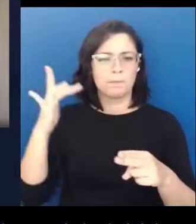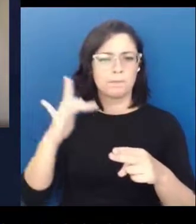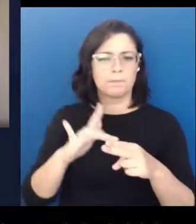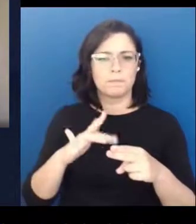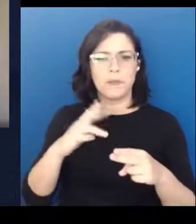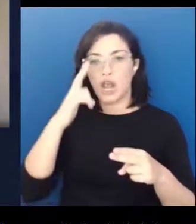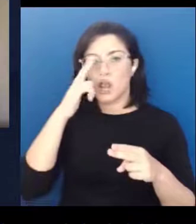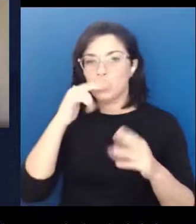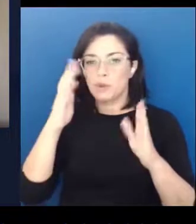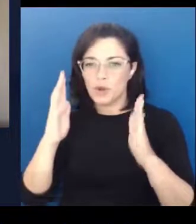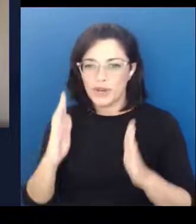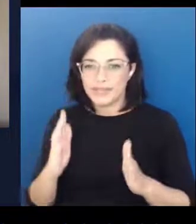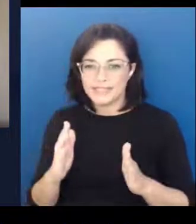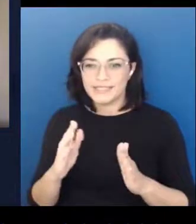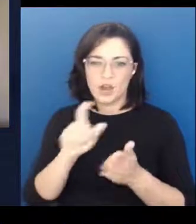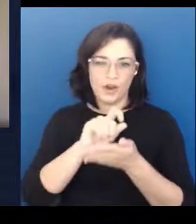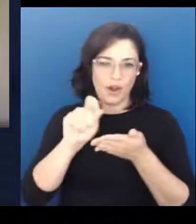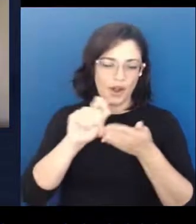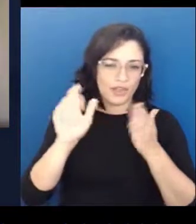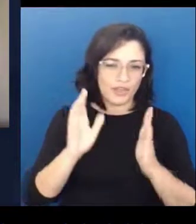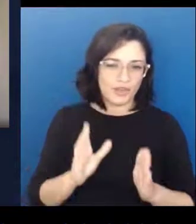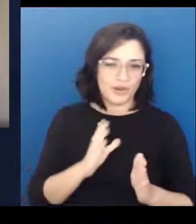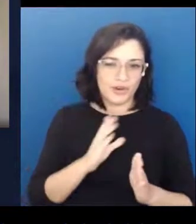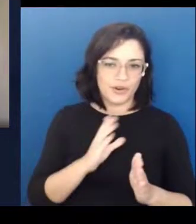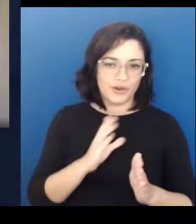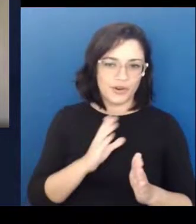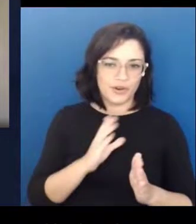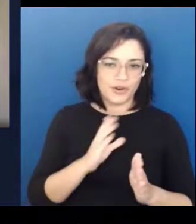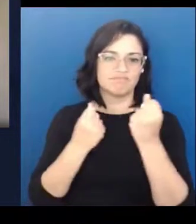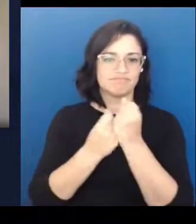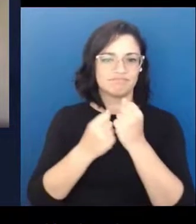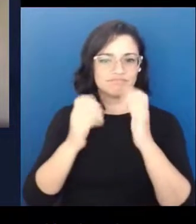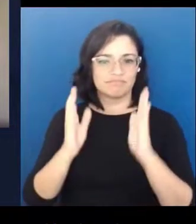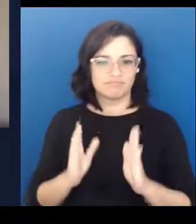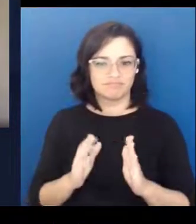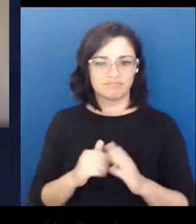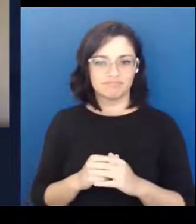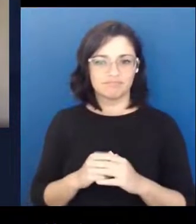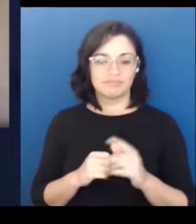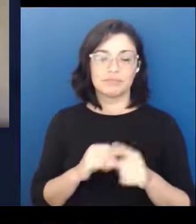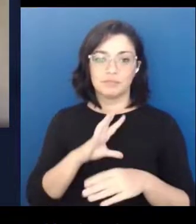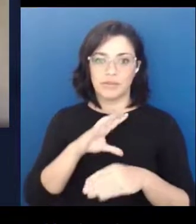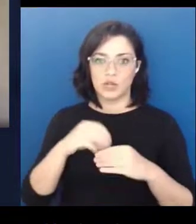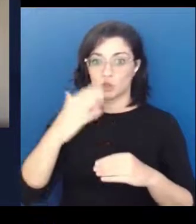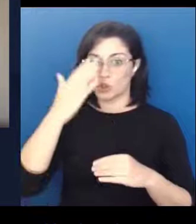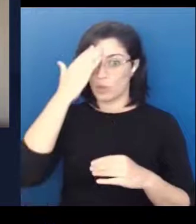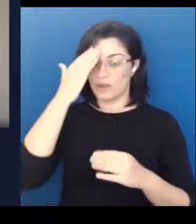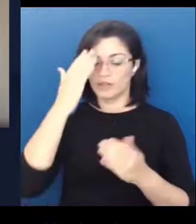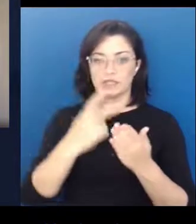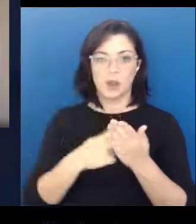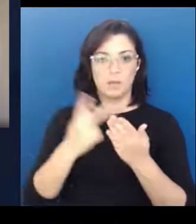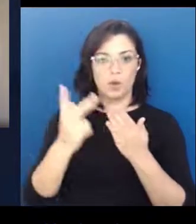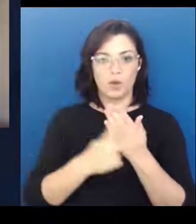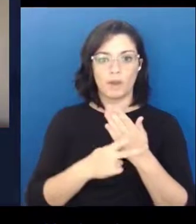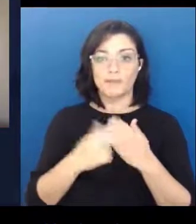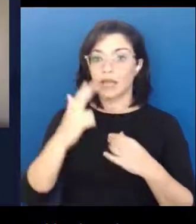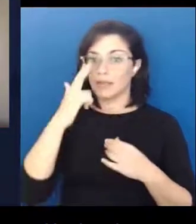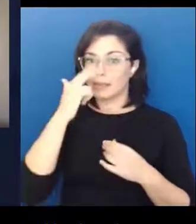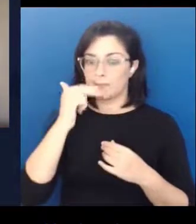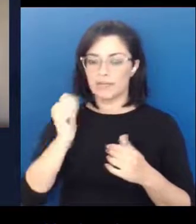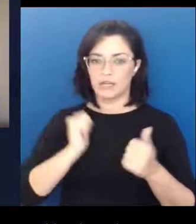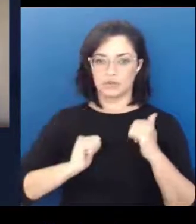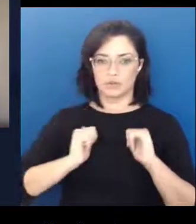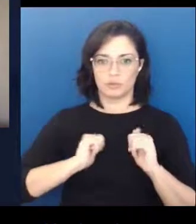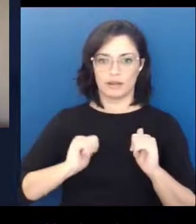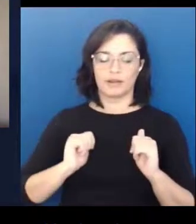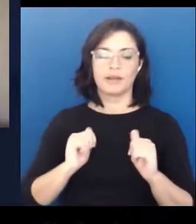hearing health advocacy, which includes awareness, programs, comedic dramatic performances, and writing, helps to aid people